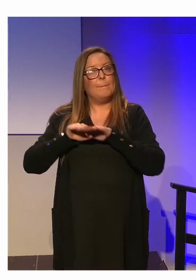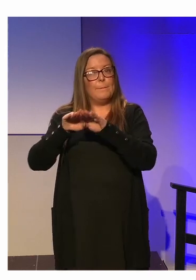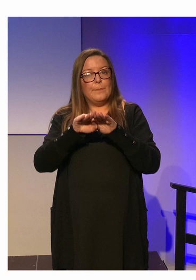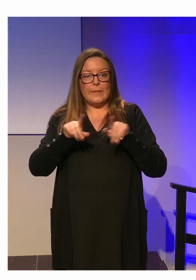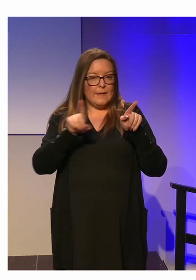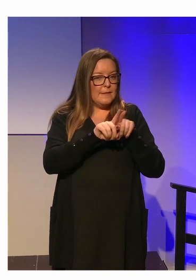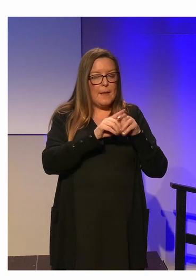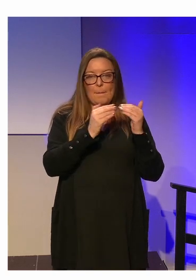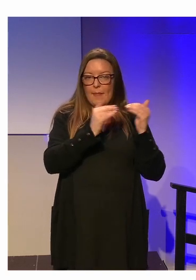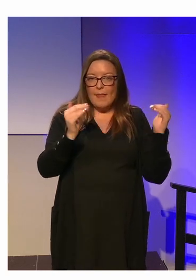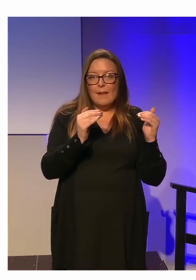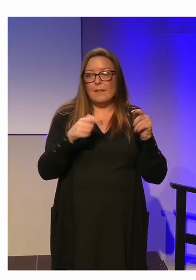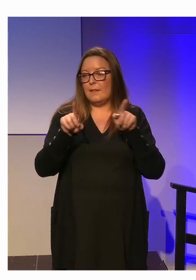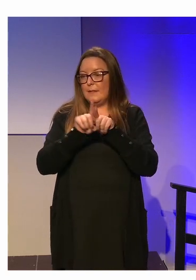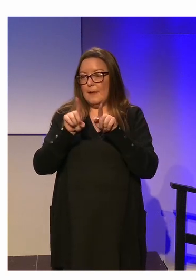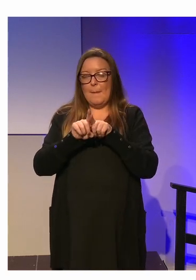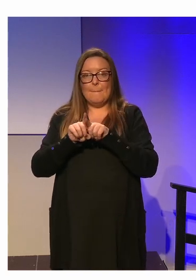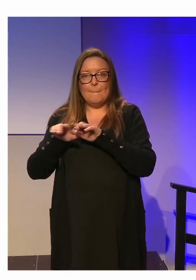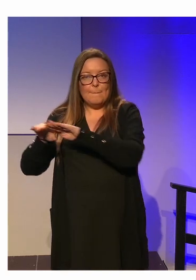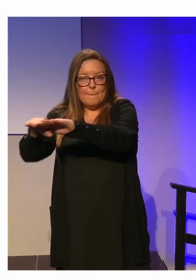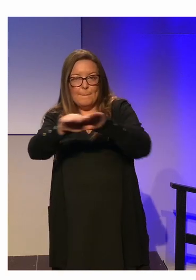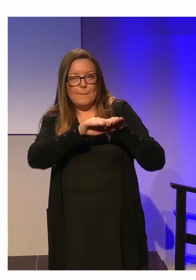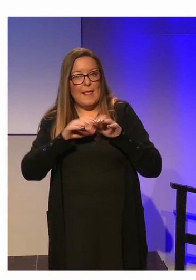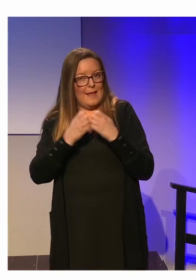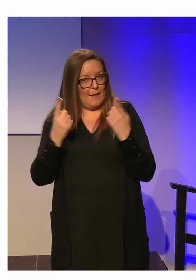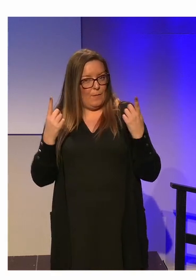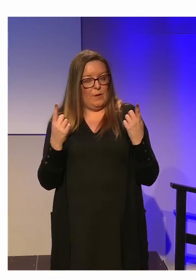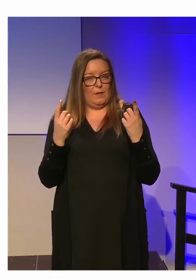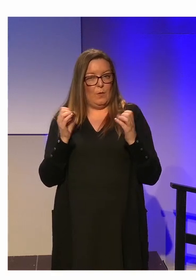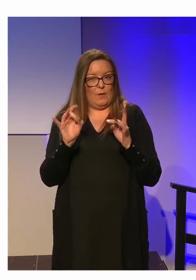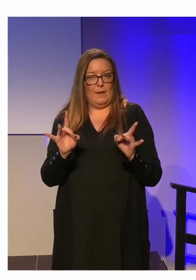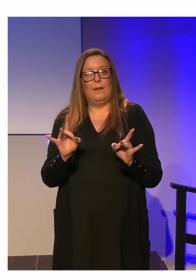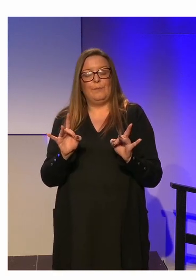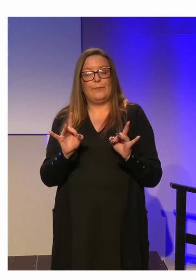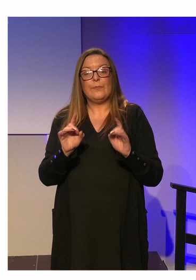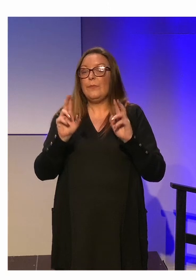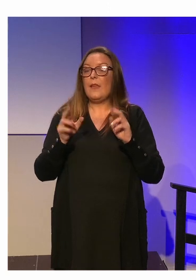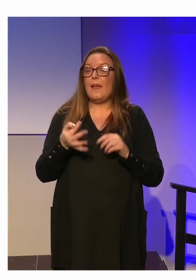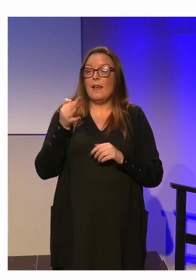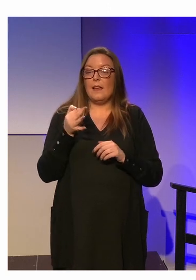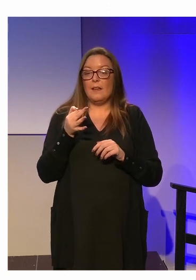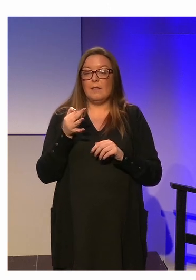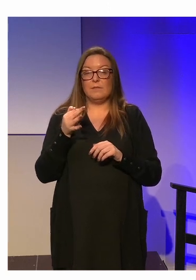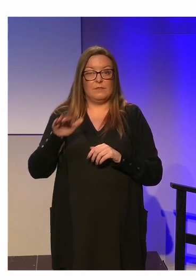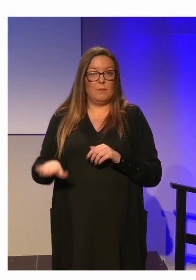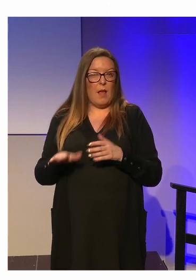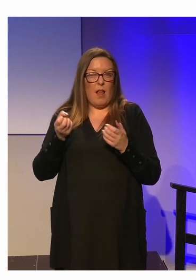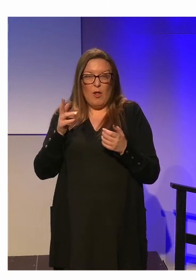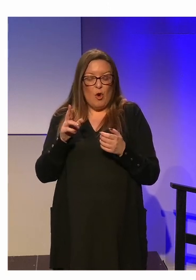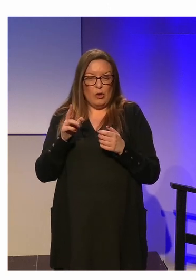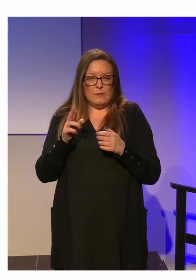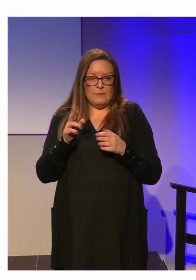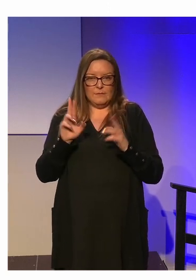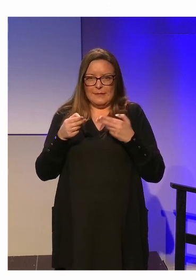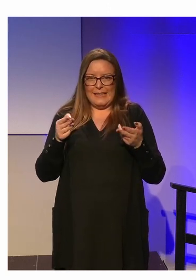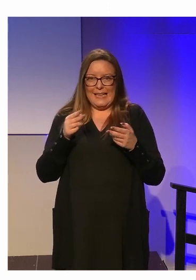gets the same level box. Everybody gets the same thing, right? And so if you just can't see, if you're still too short, if the box doesn't work for you, you